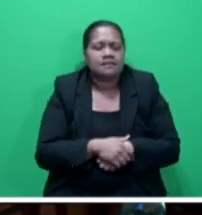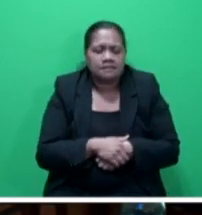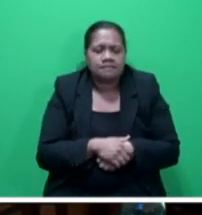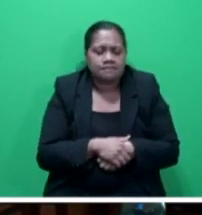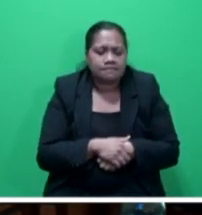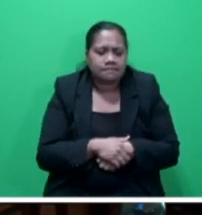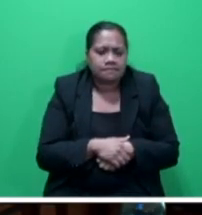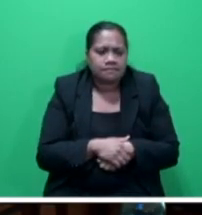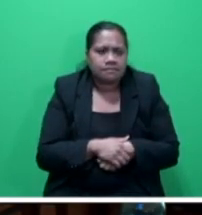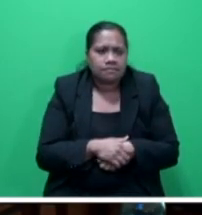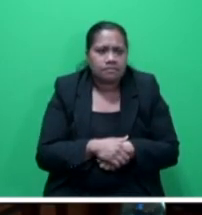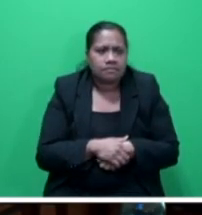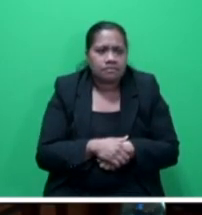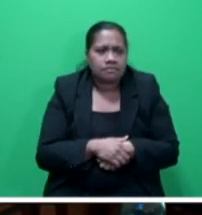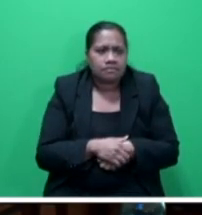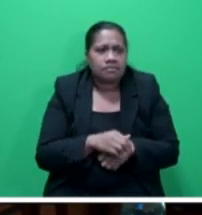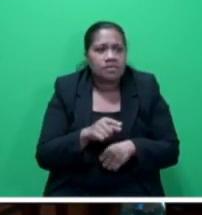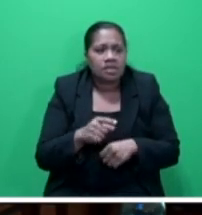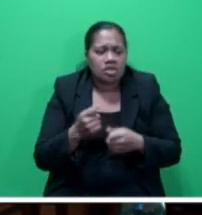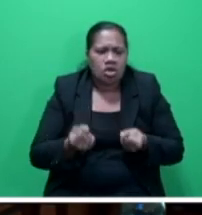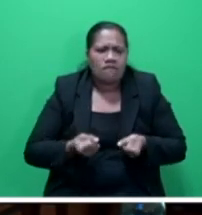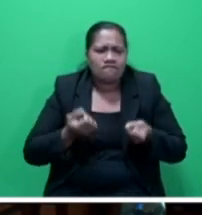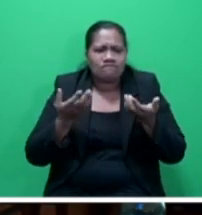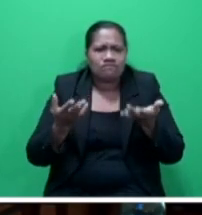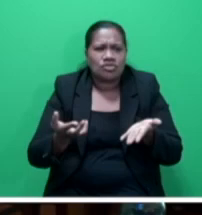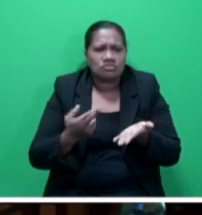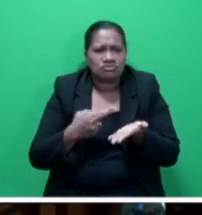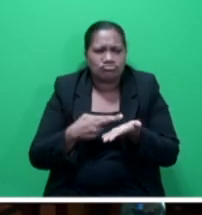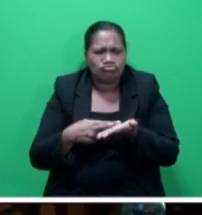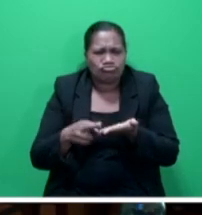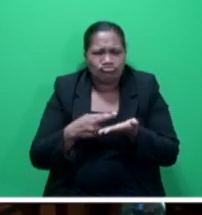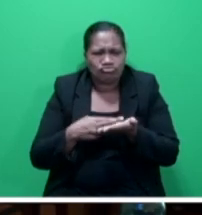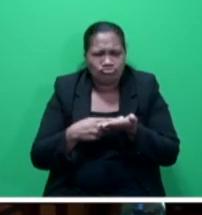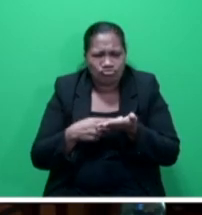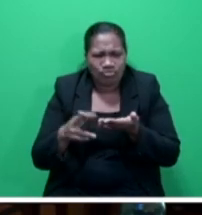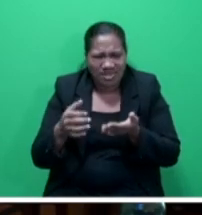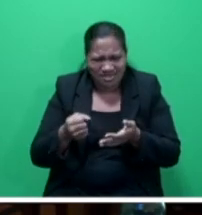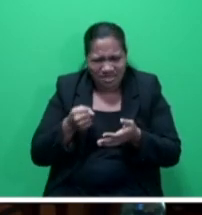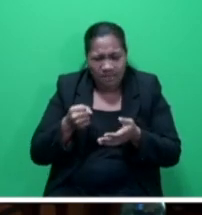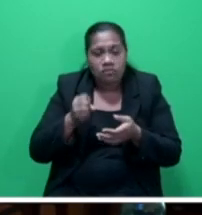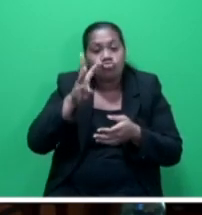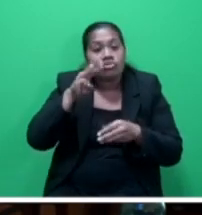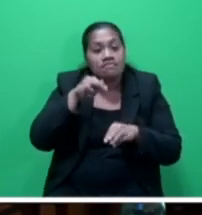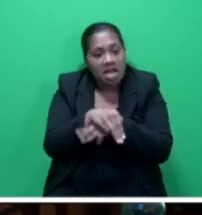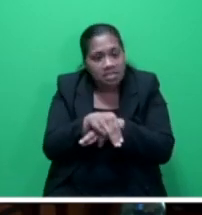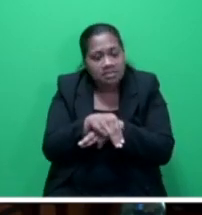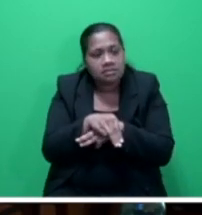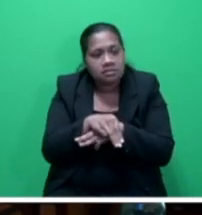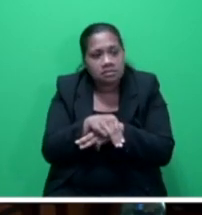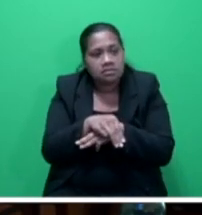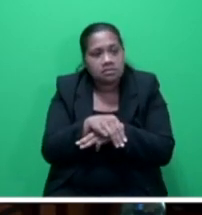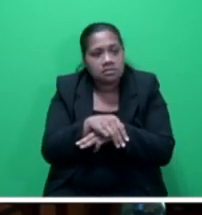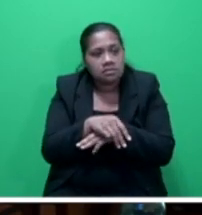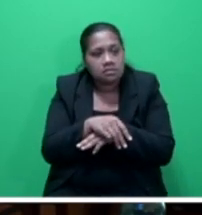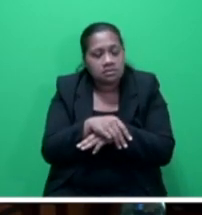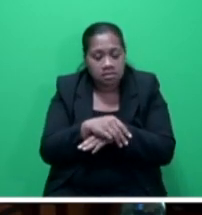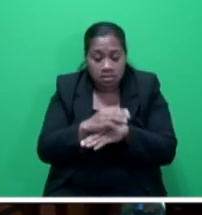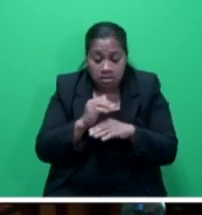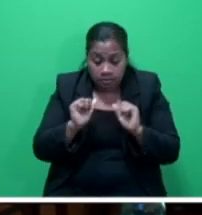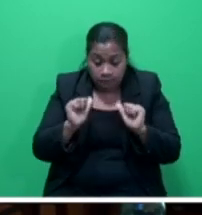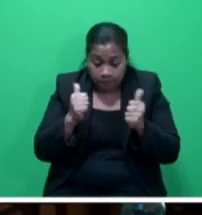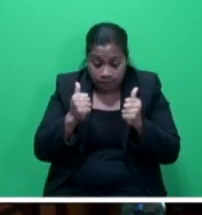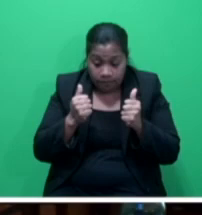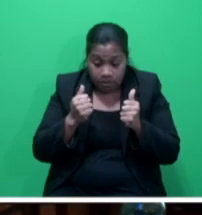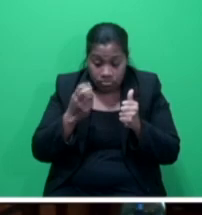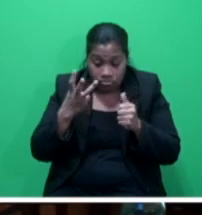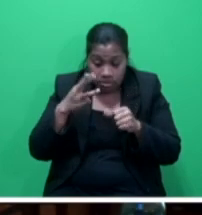PRB is offering rent deferment for 3 months. At the end of rent deferment period, or when the